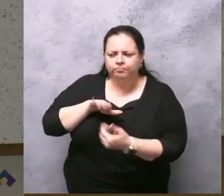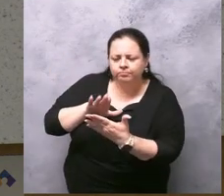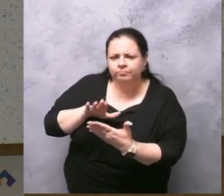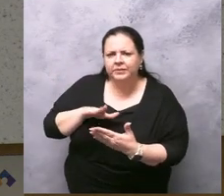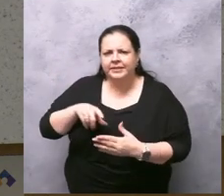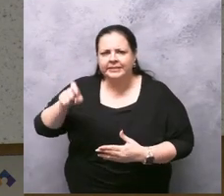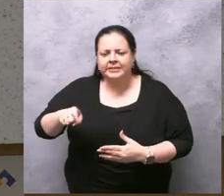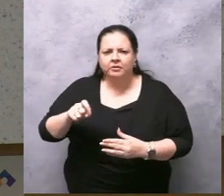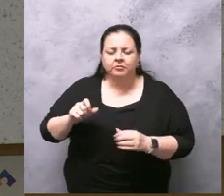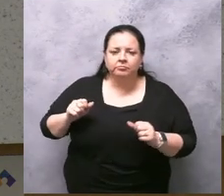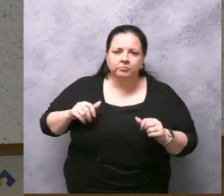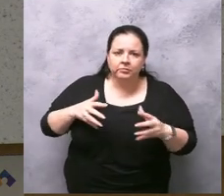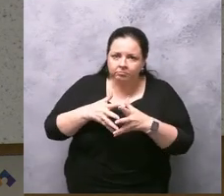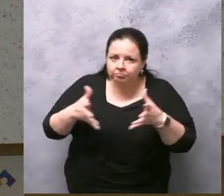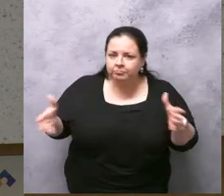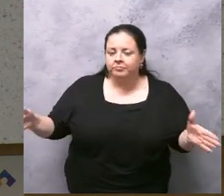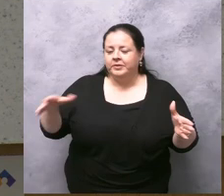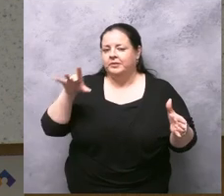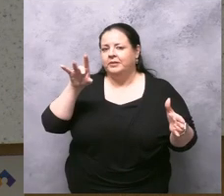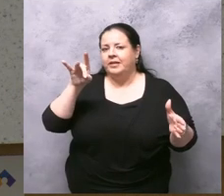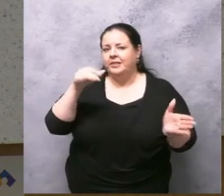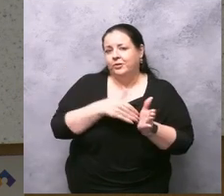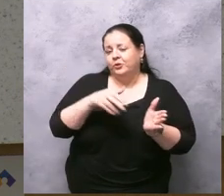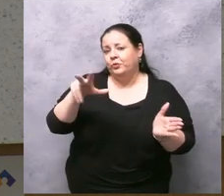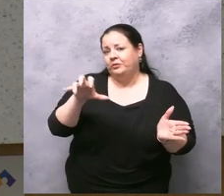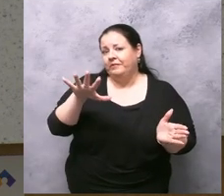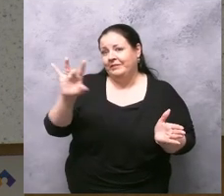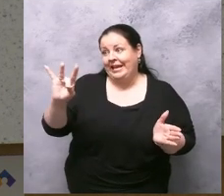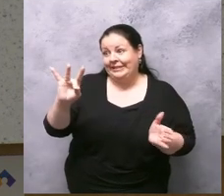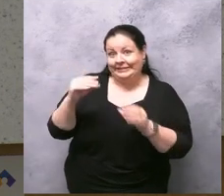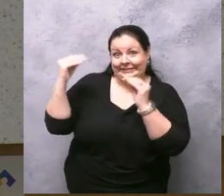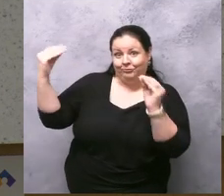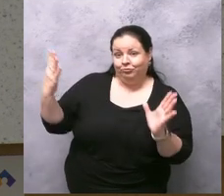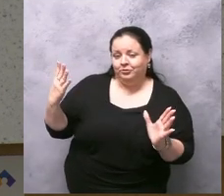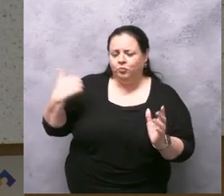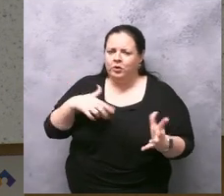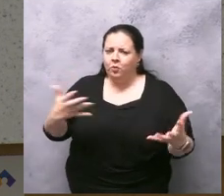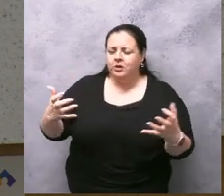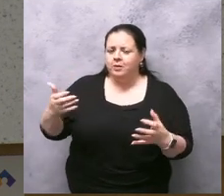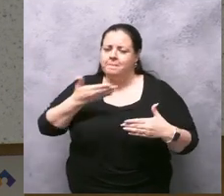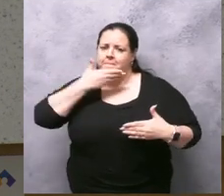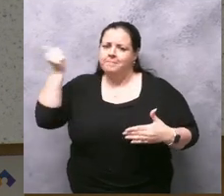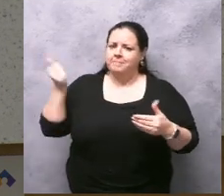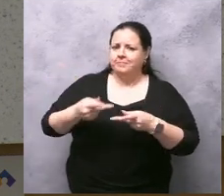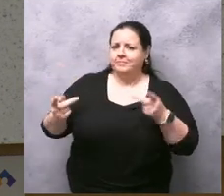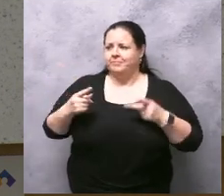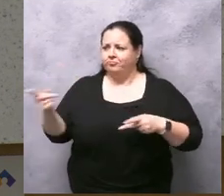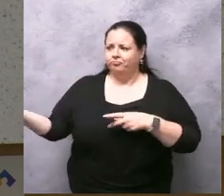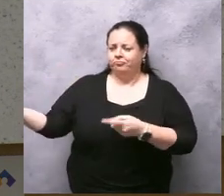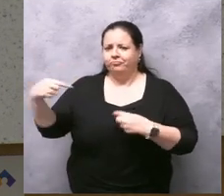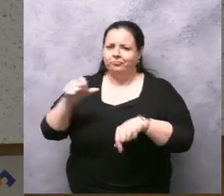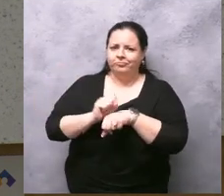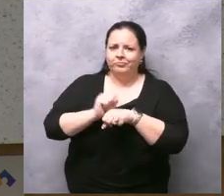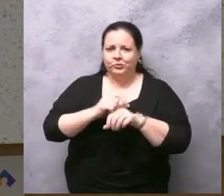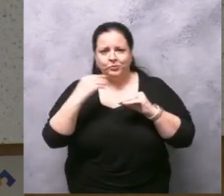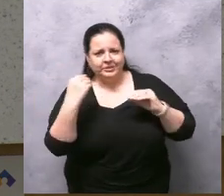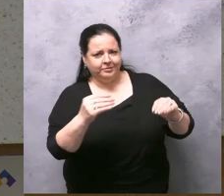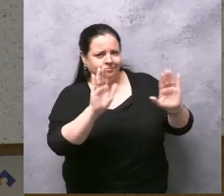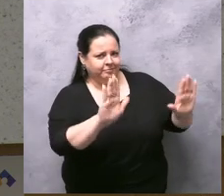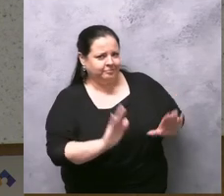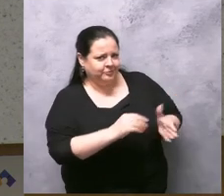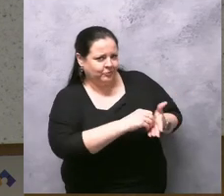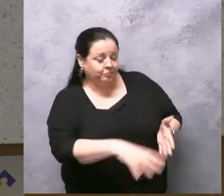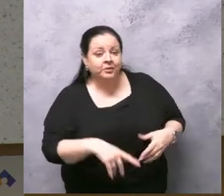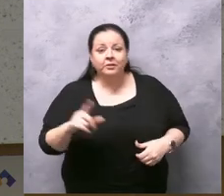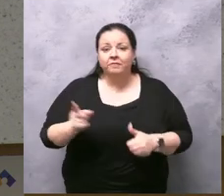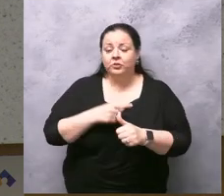of our 8,358 teachers. We want to make sure that we're the best place for them to teach our amazing students. At our first